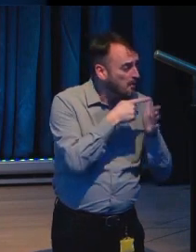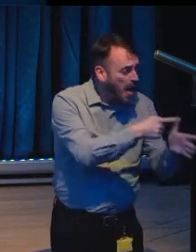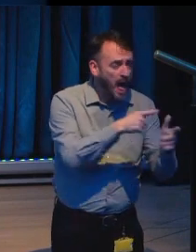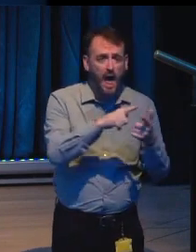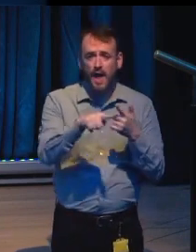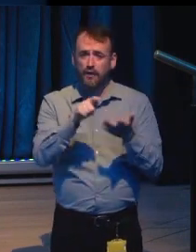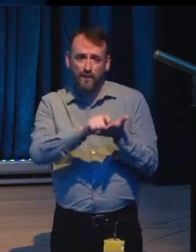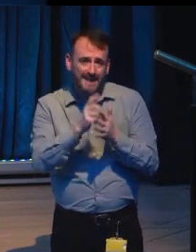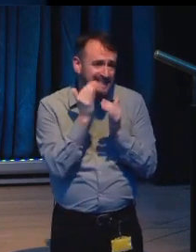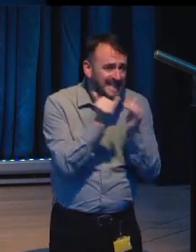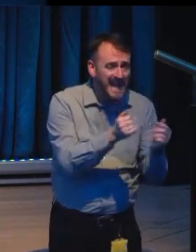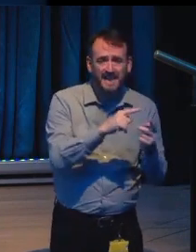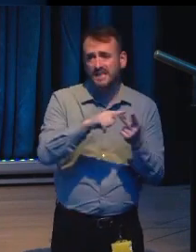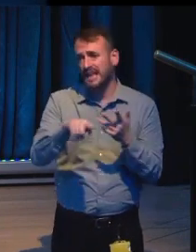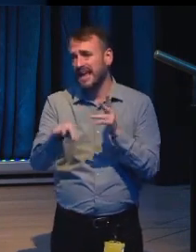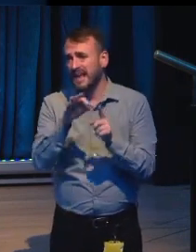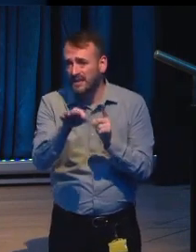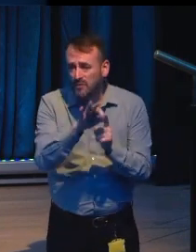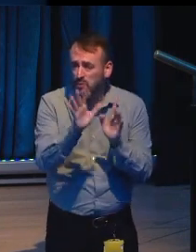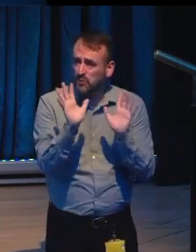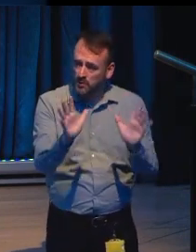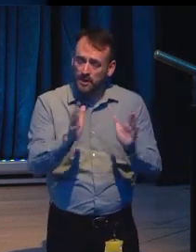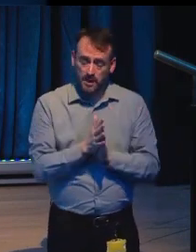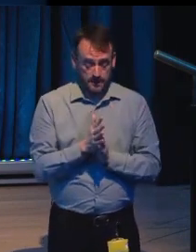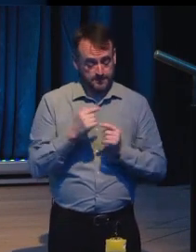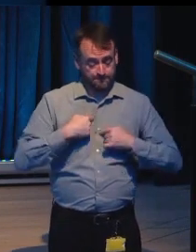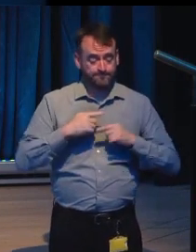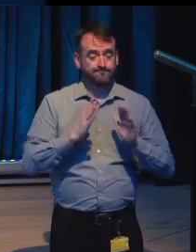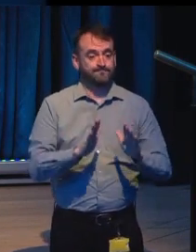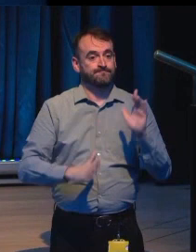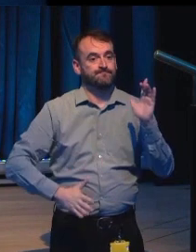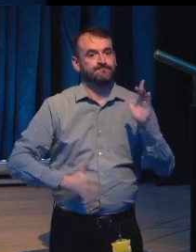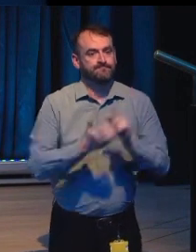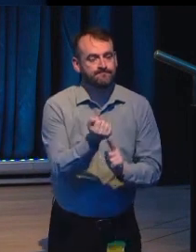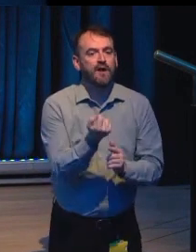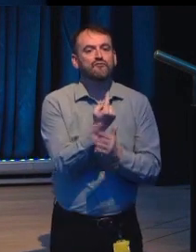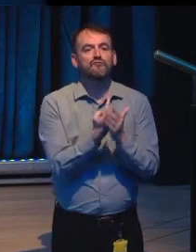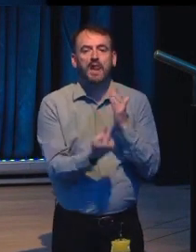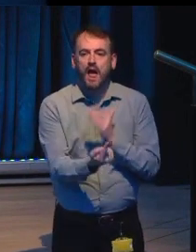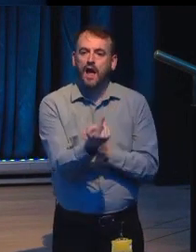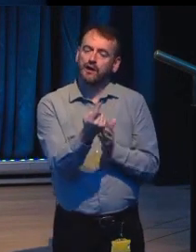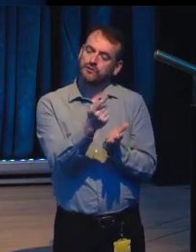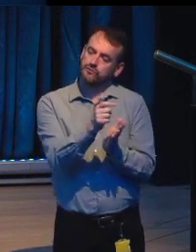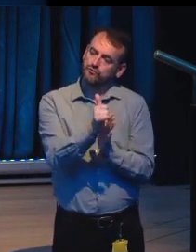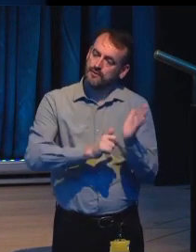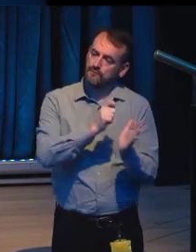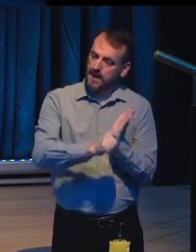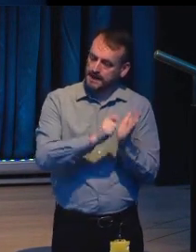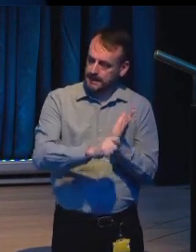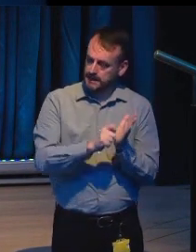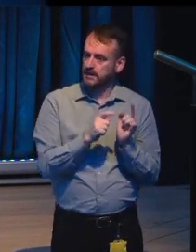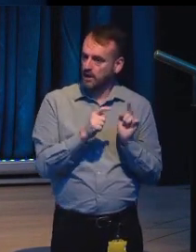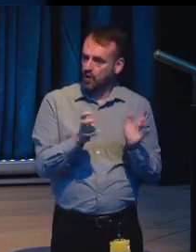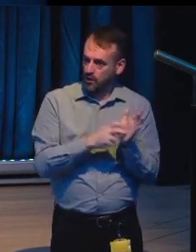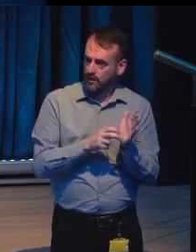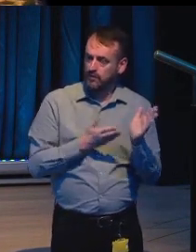contract. So I managed to get a freelance script writing contract with Ubisoft back in March this year. I've also